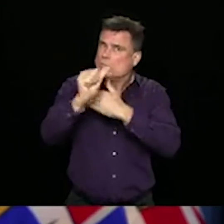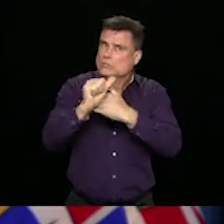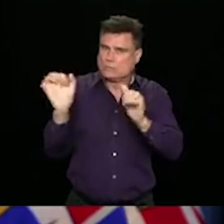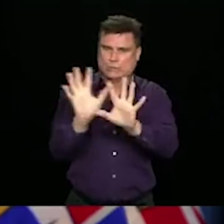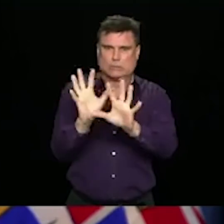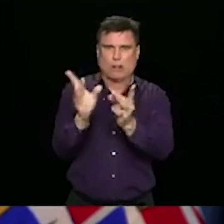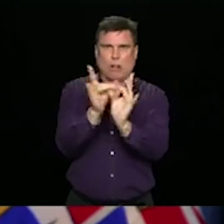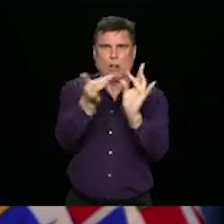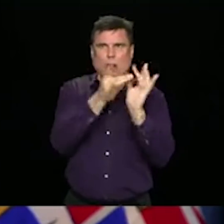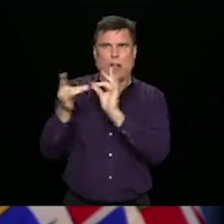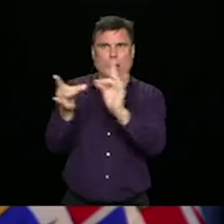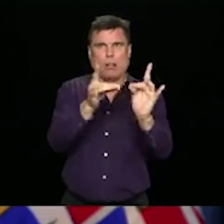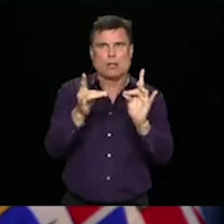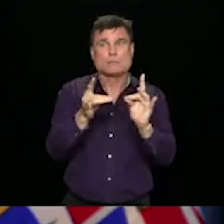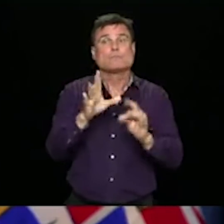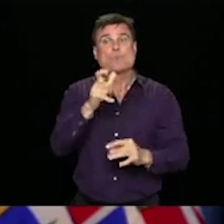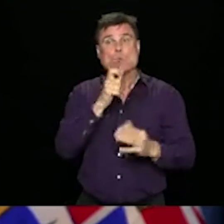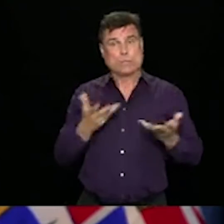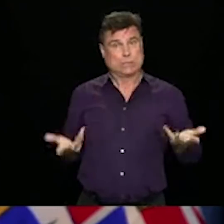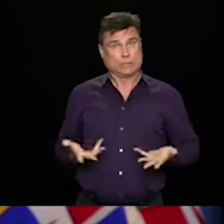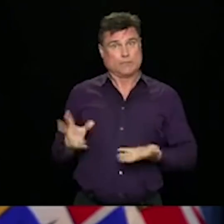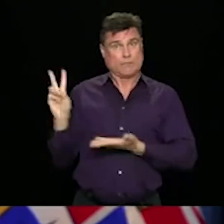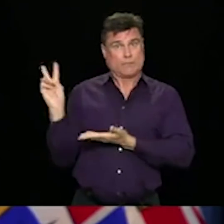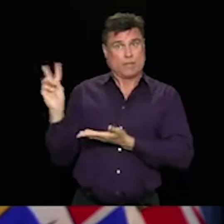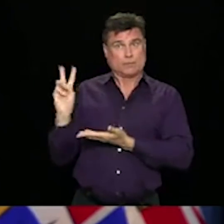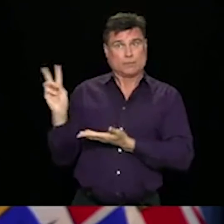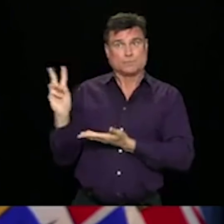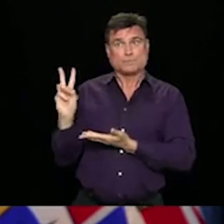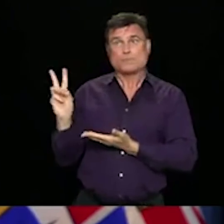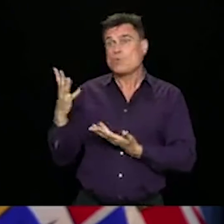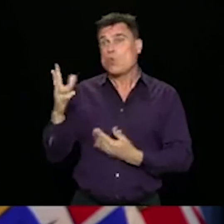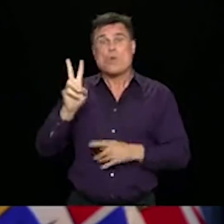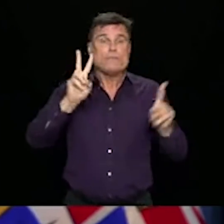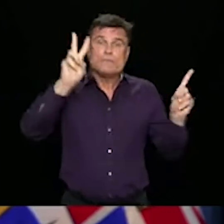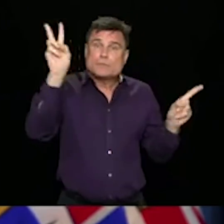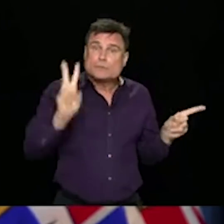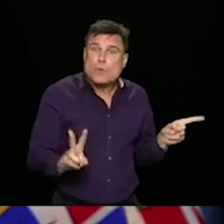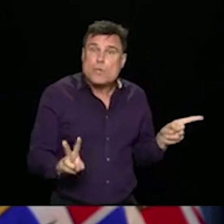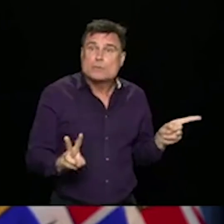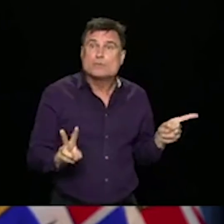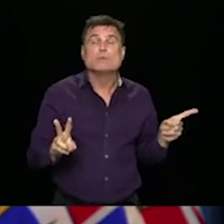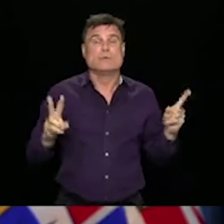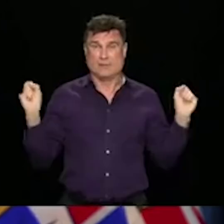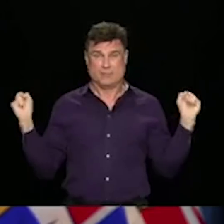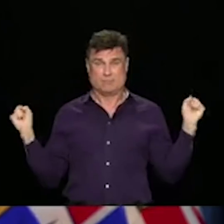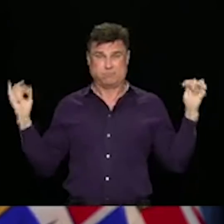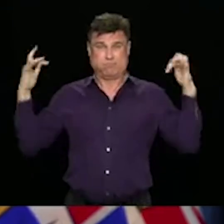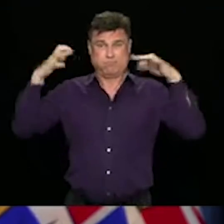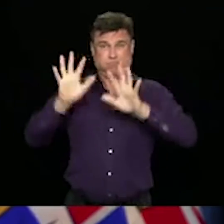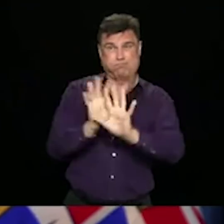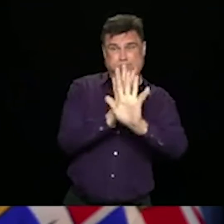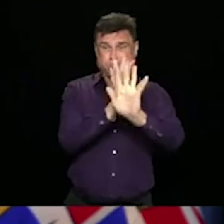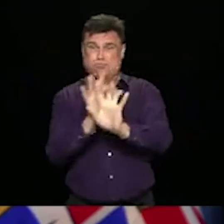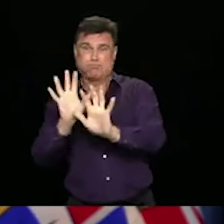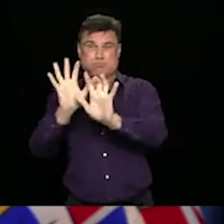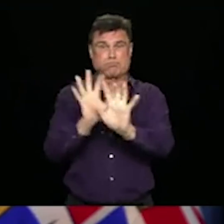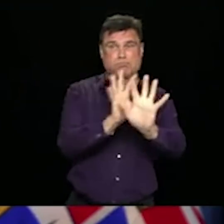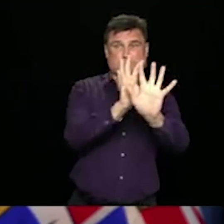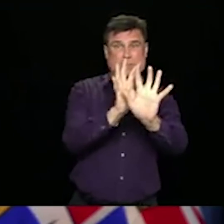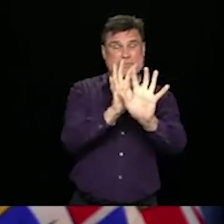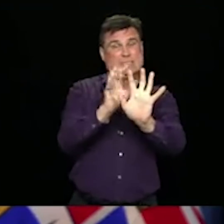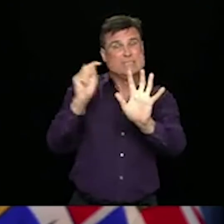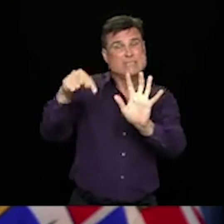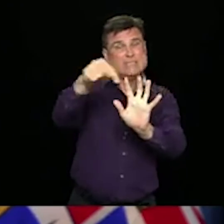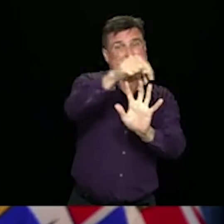yesterday, you may have put yourself at risk, and you may bring that back to your home. So you need to monitor yourself carefully over the